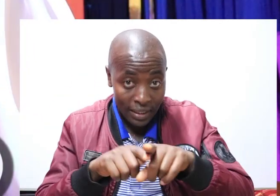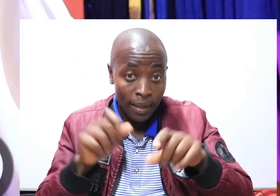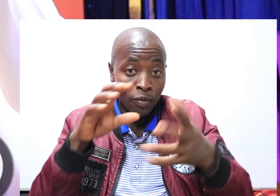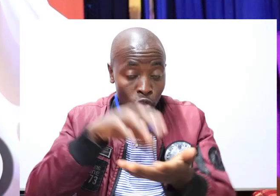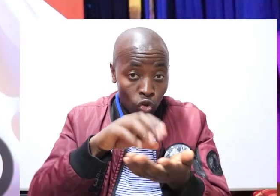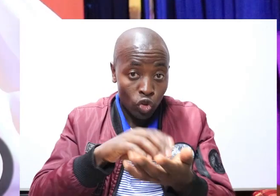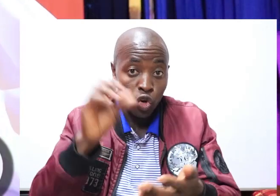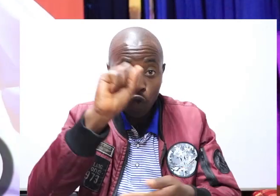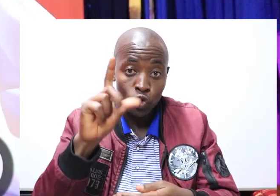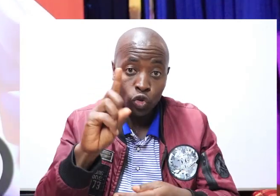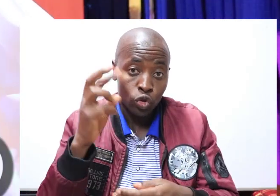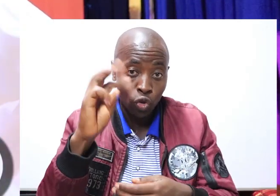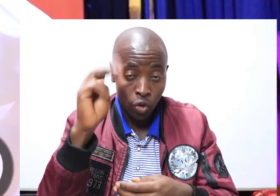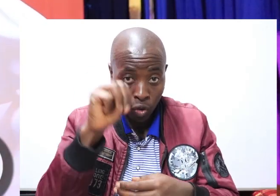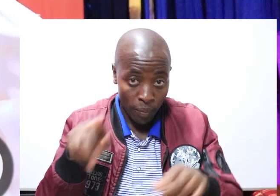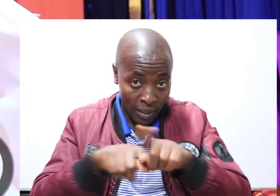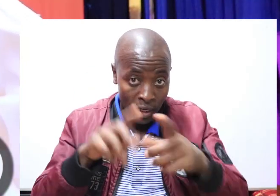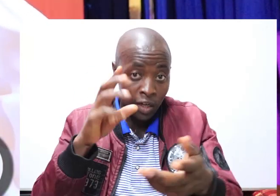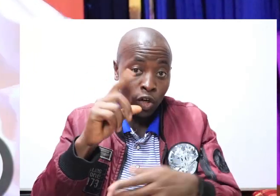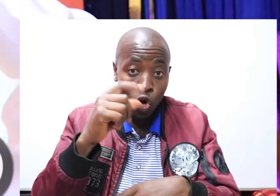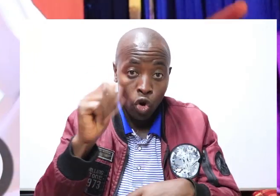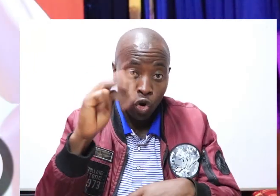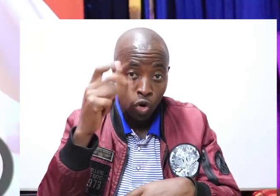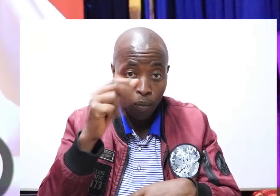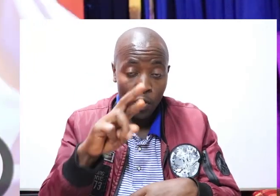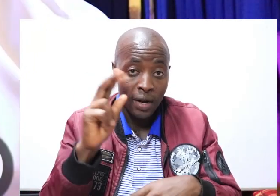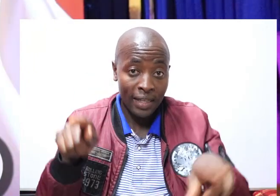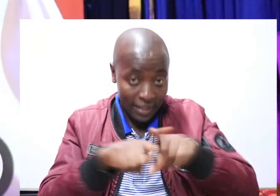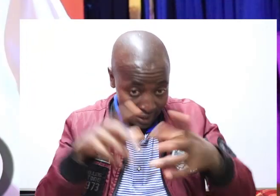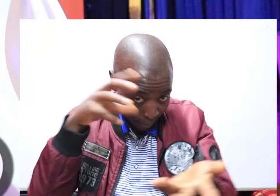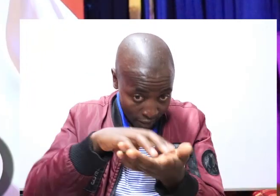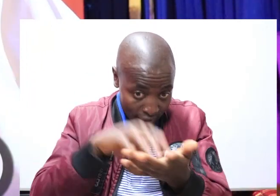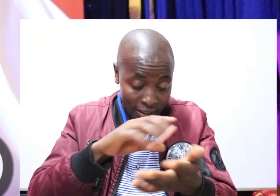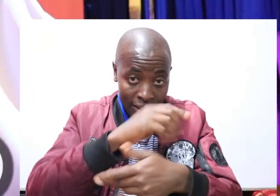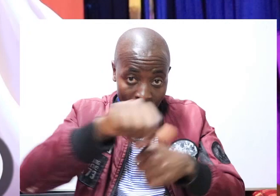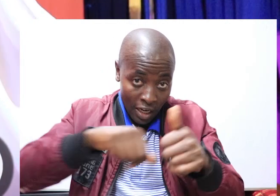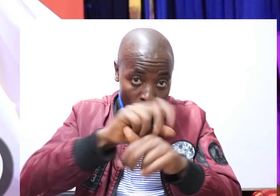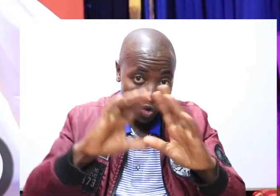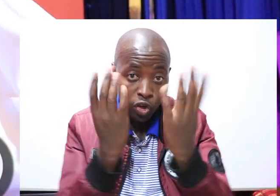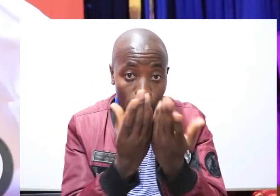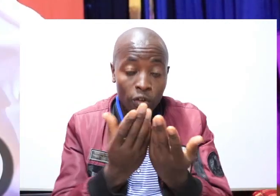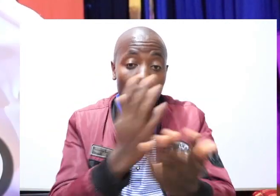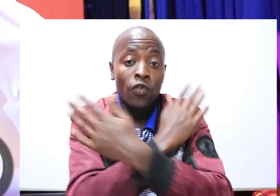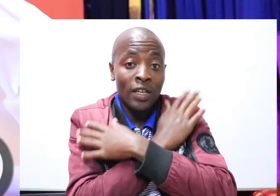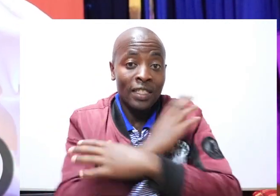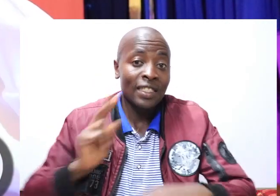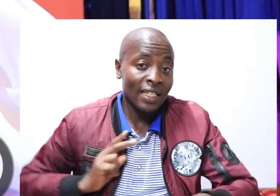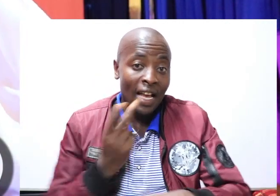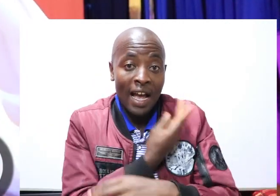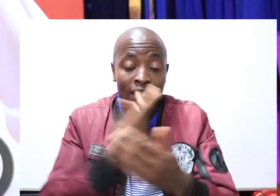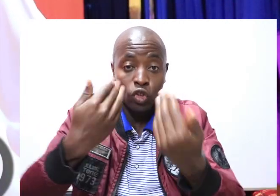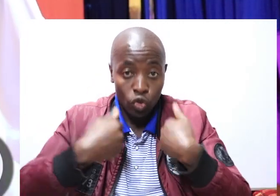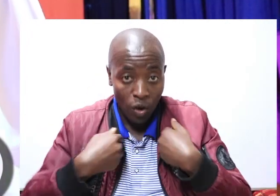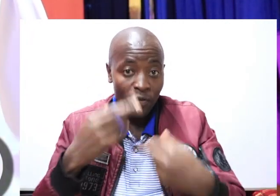Gomorrah. And God is also presenting so many cases that are around us within the communities. Brethren, it is us to take